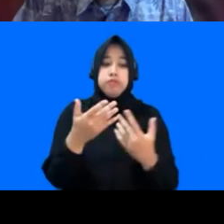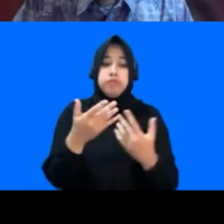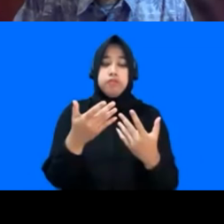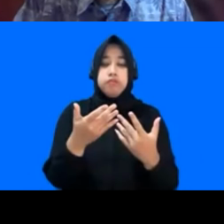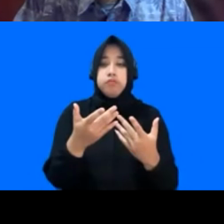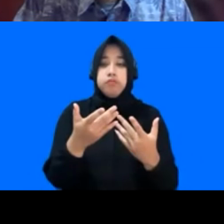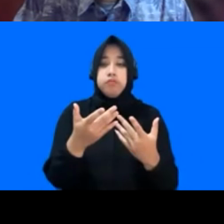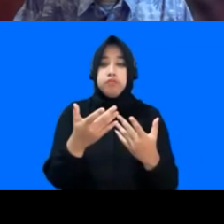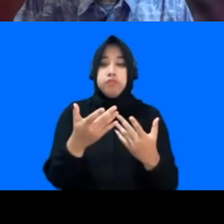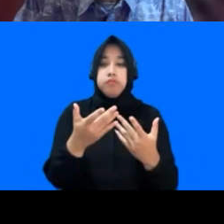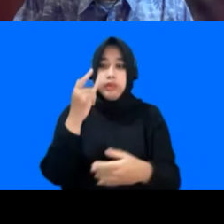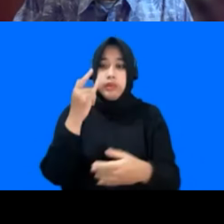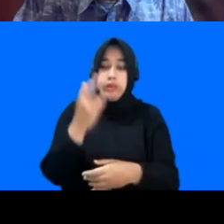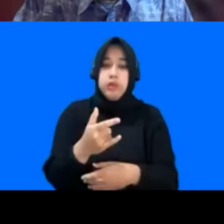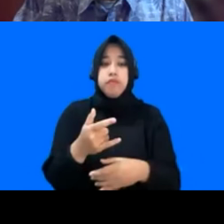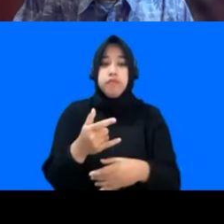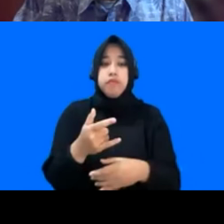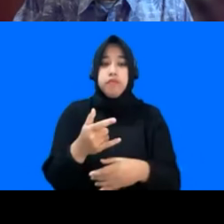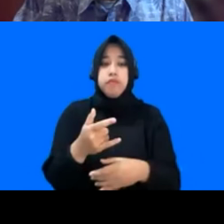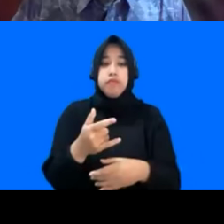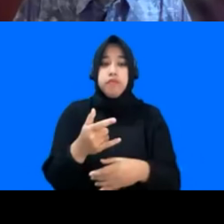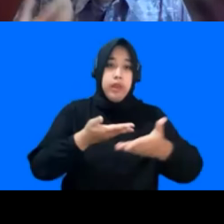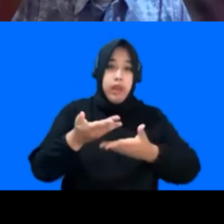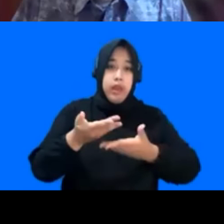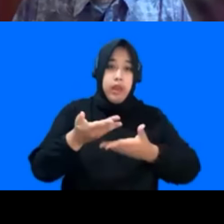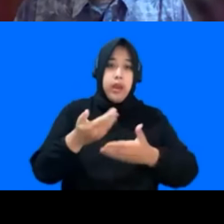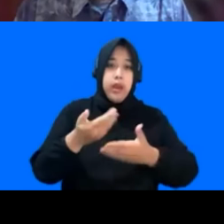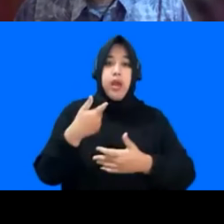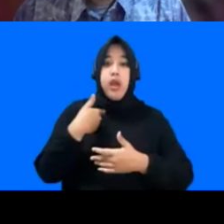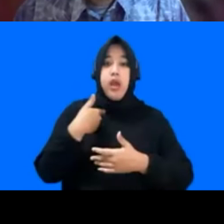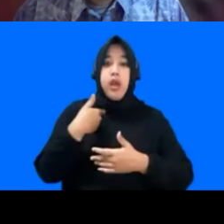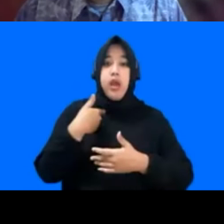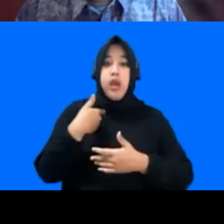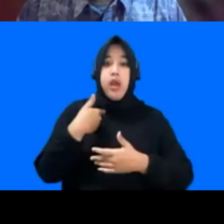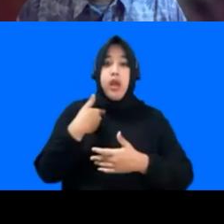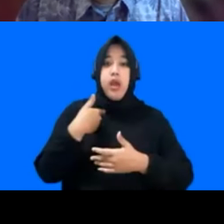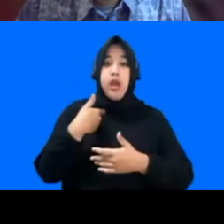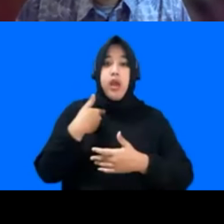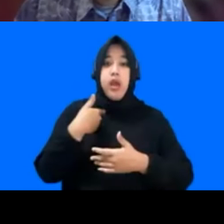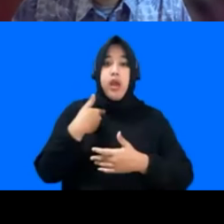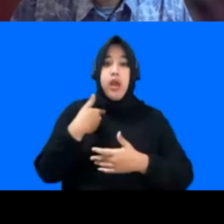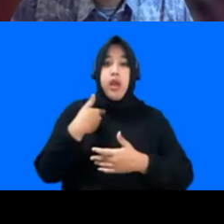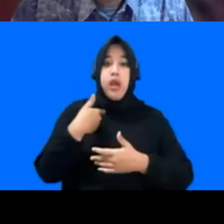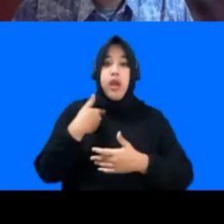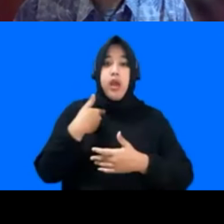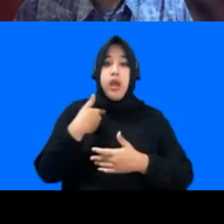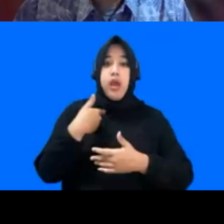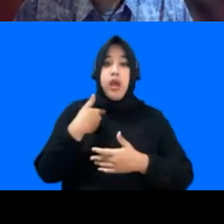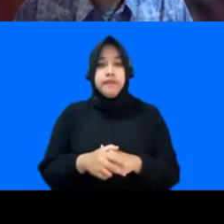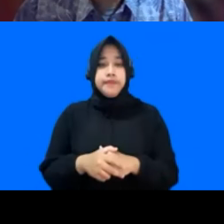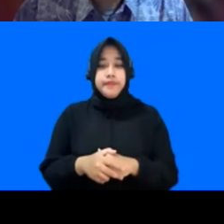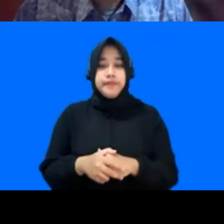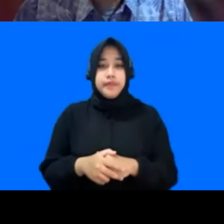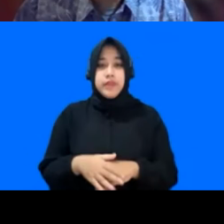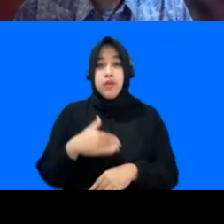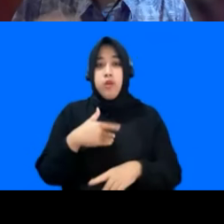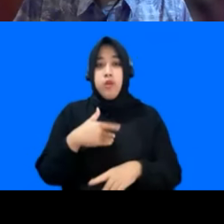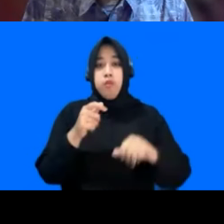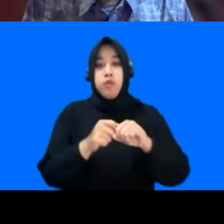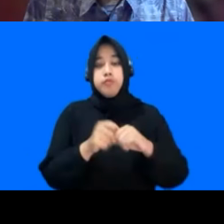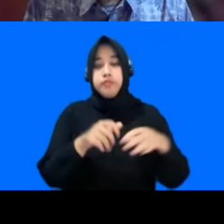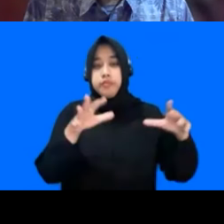ground. So how did we build this coalition and how did we get into this work? And